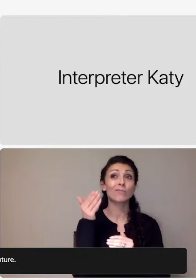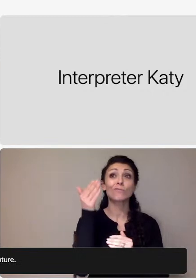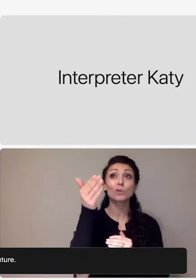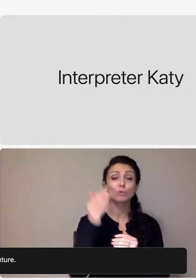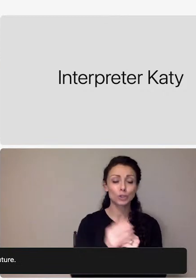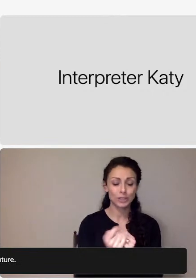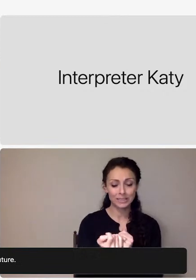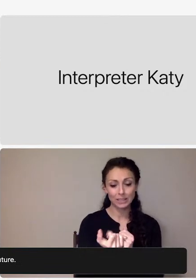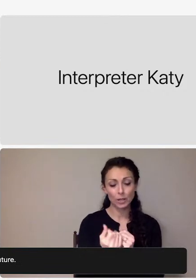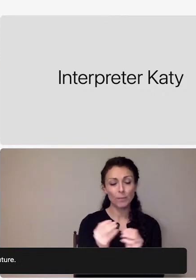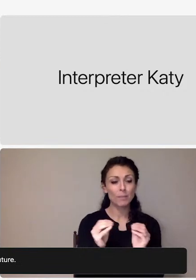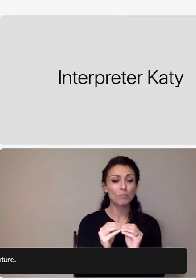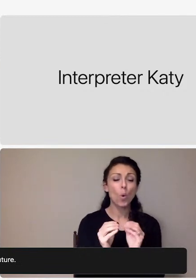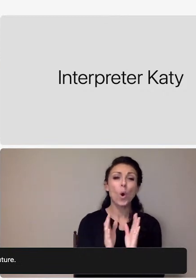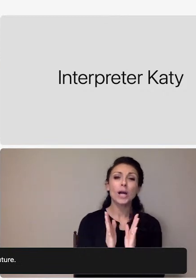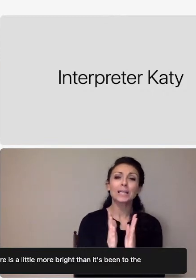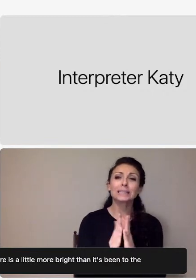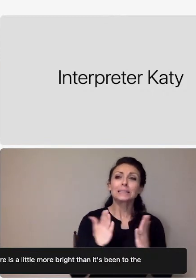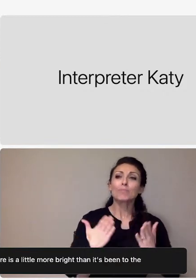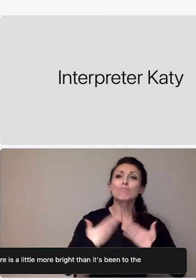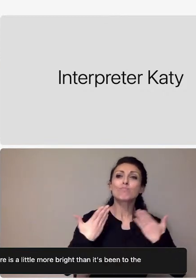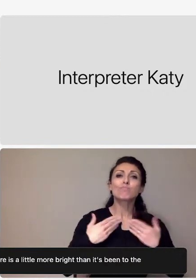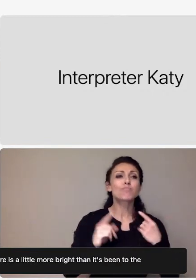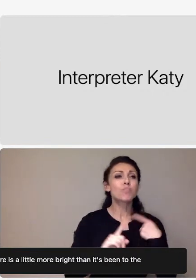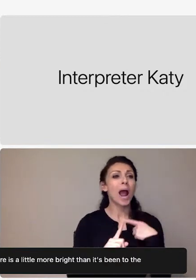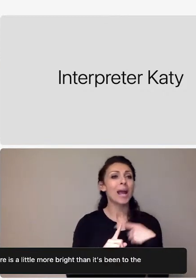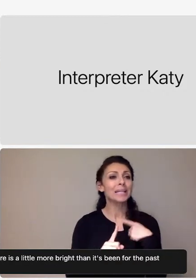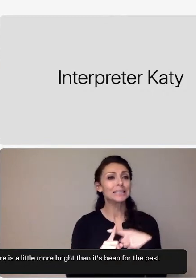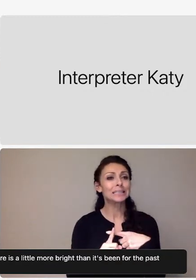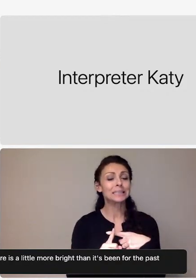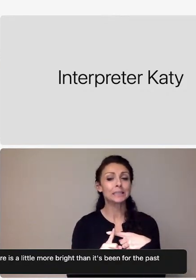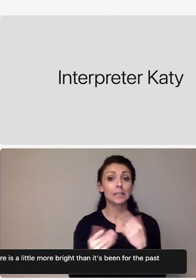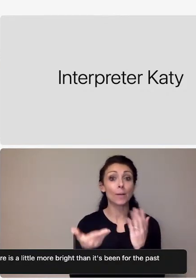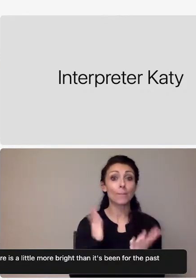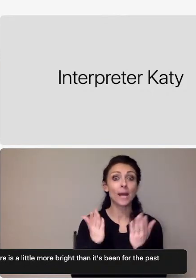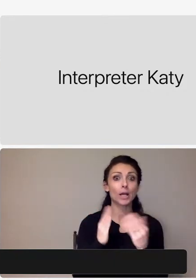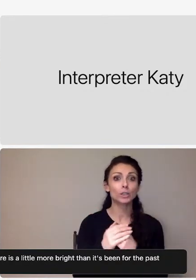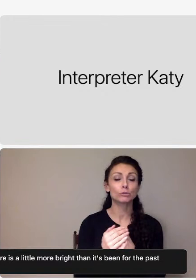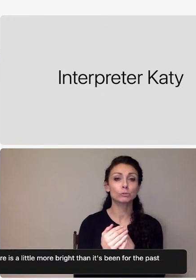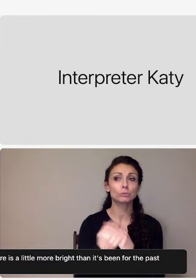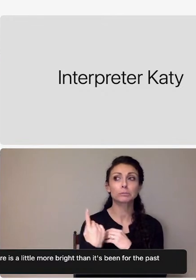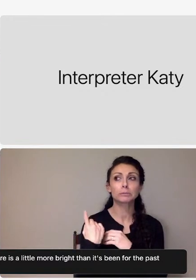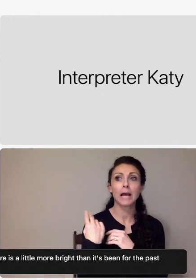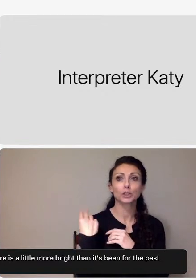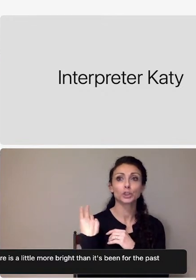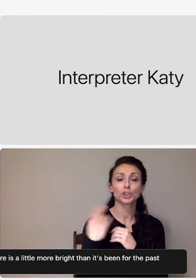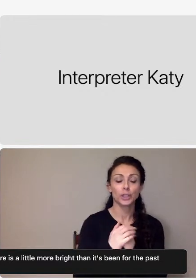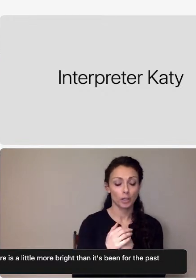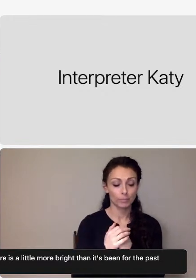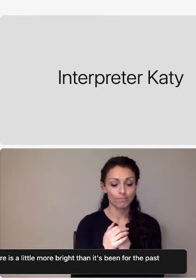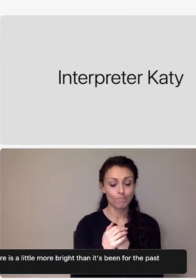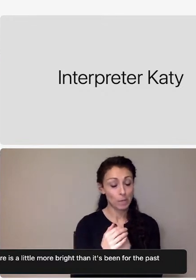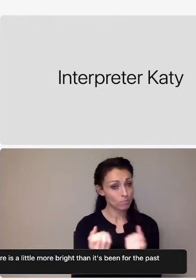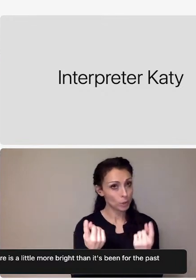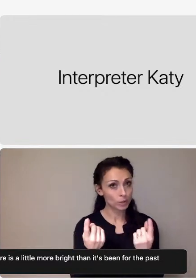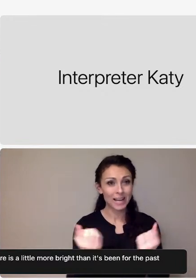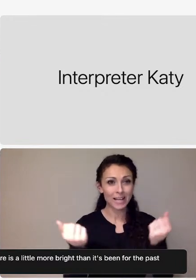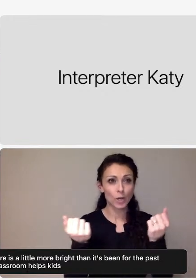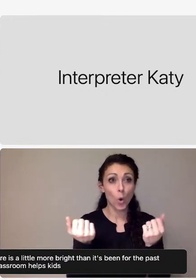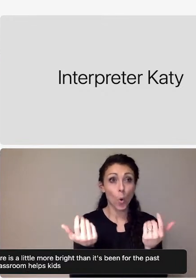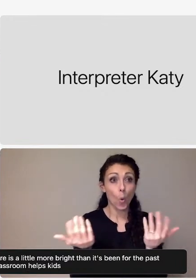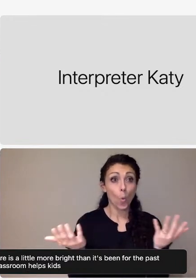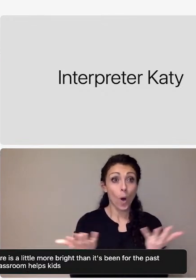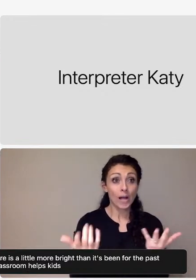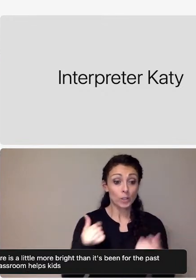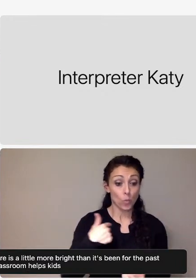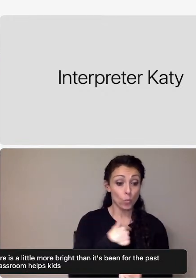more bright than it's been for the past couple of years with the pandemic that what we do each and every day in the classroom helps kids and people get through